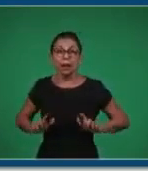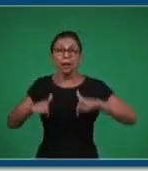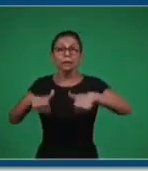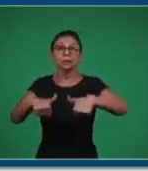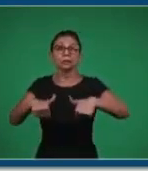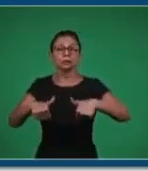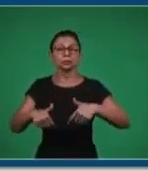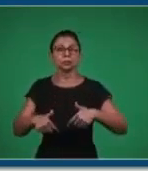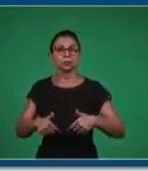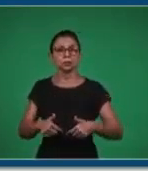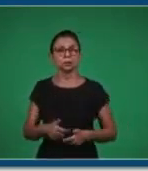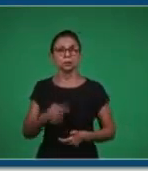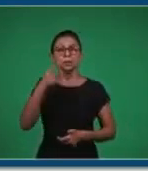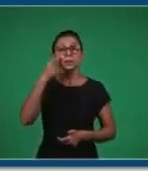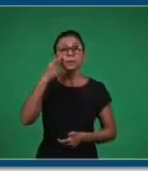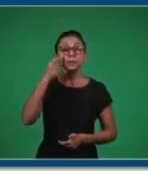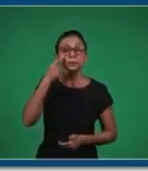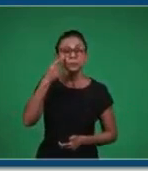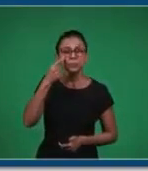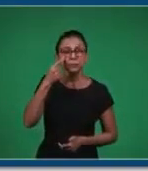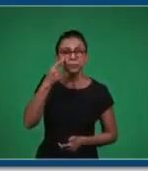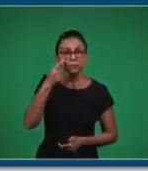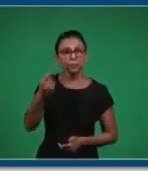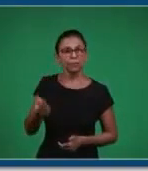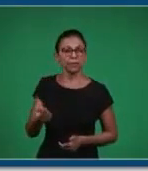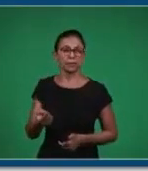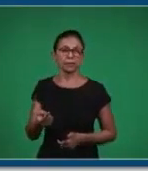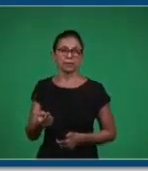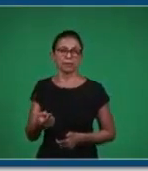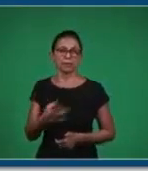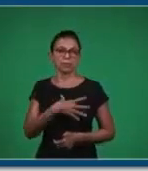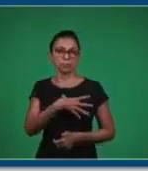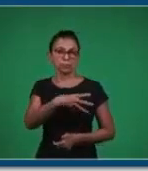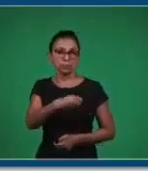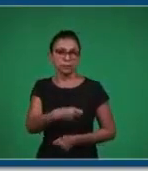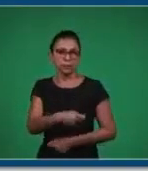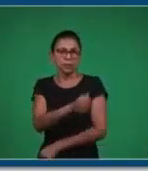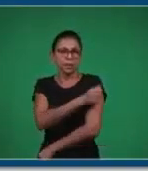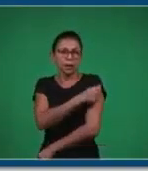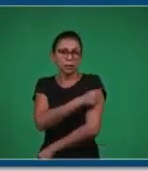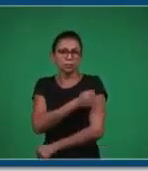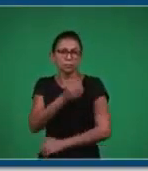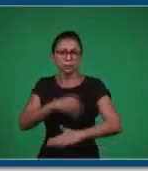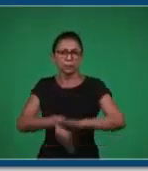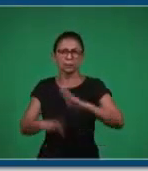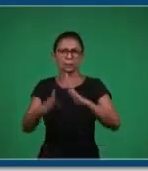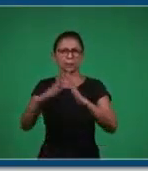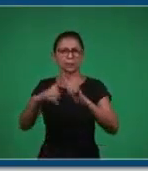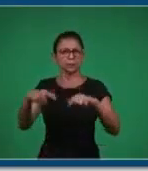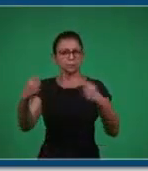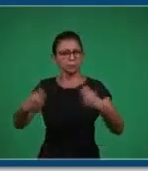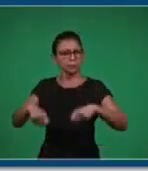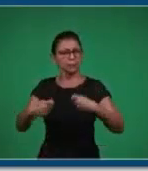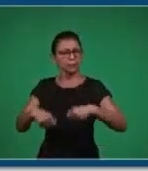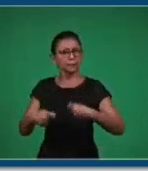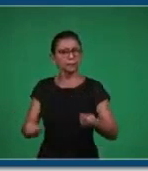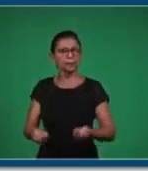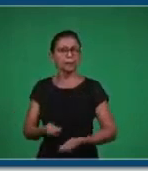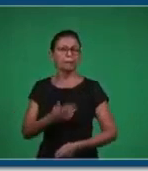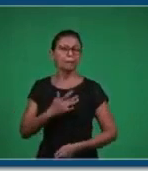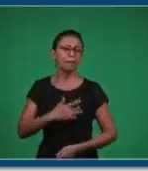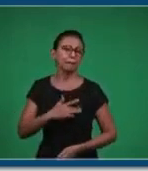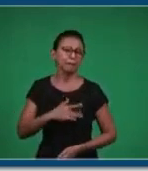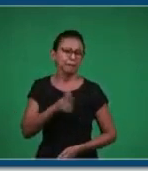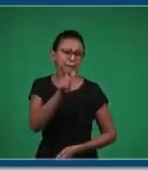We don't need to look, but we need to see what our children, our students need. It's not just